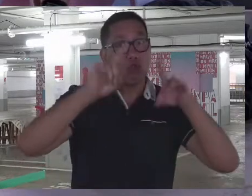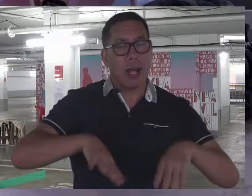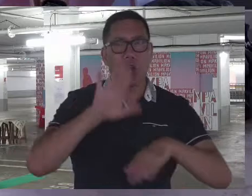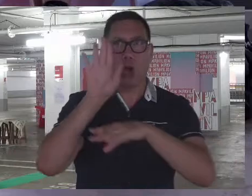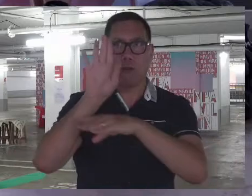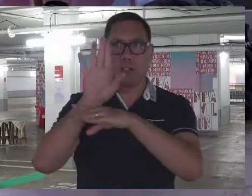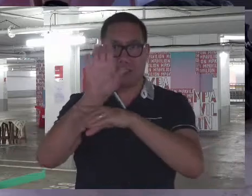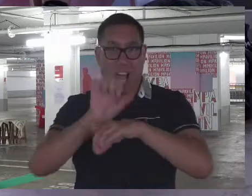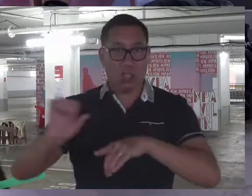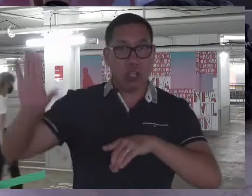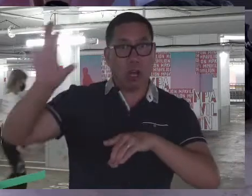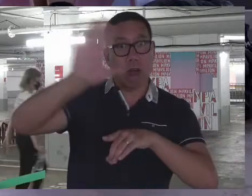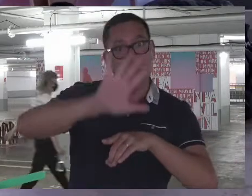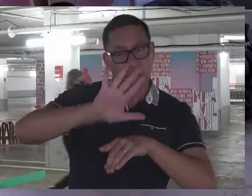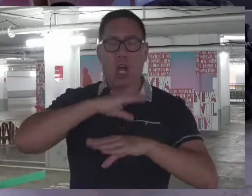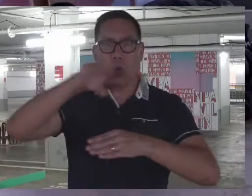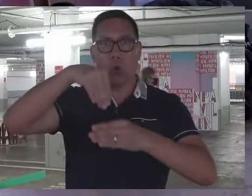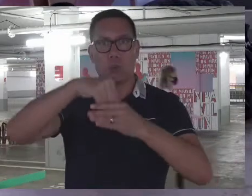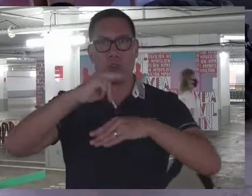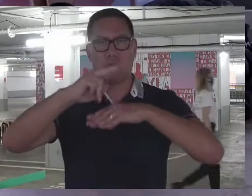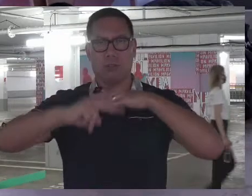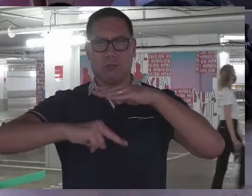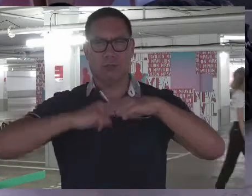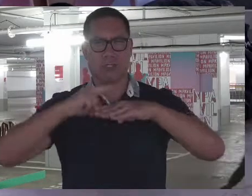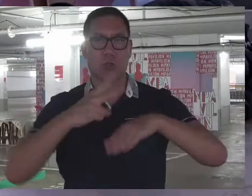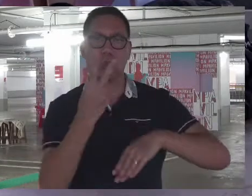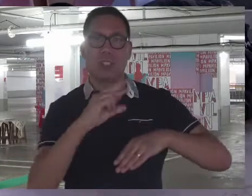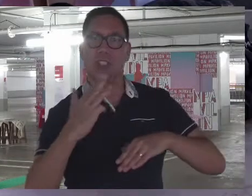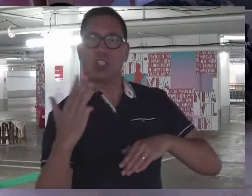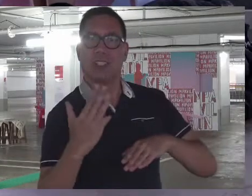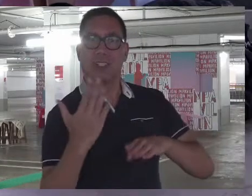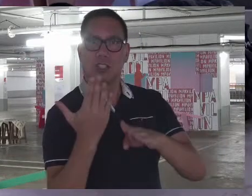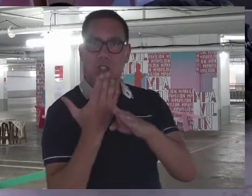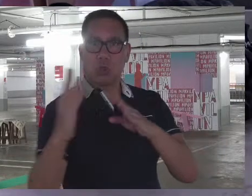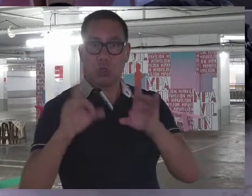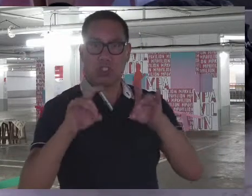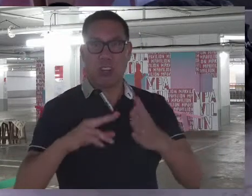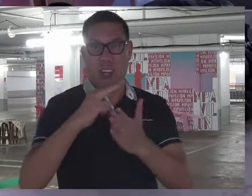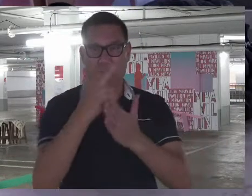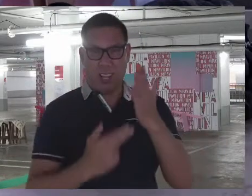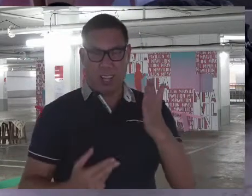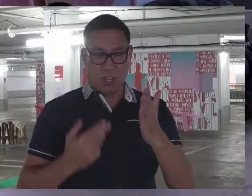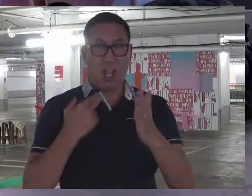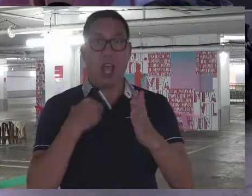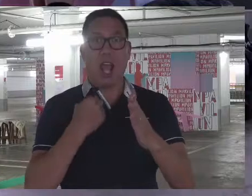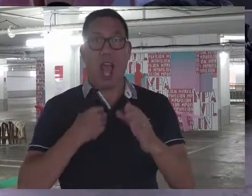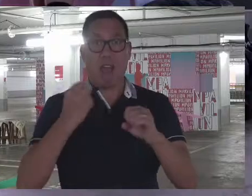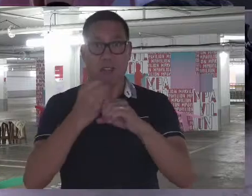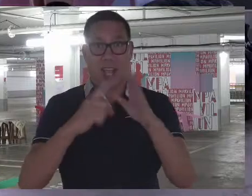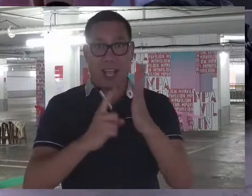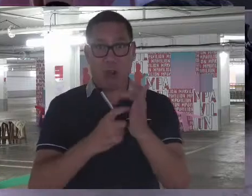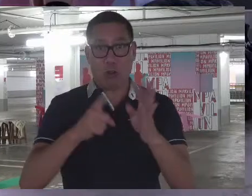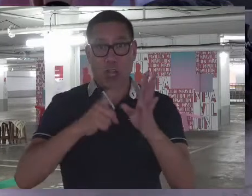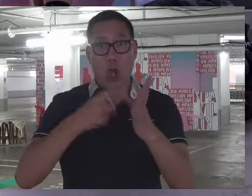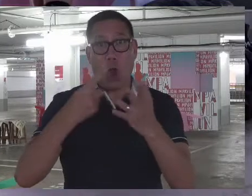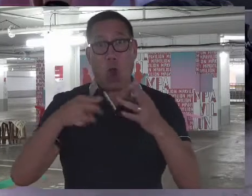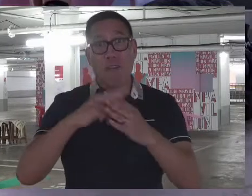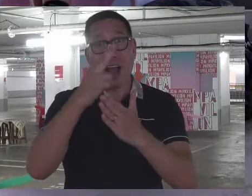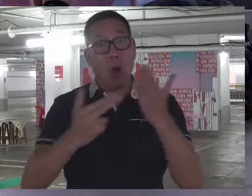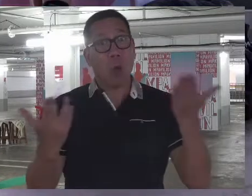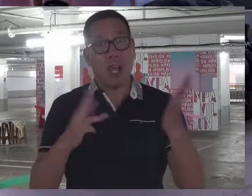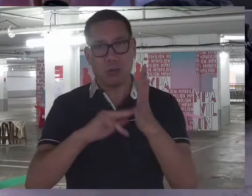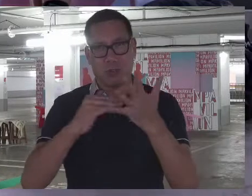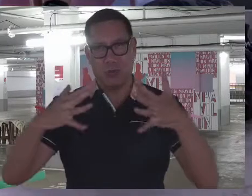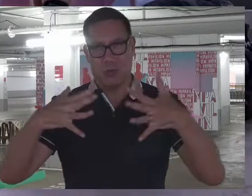exhibitions including the National 2019 New Australian Art at the Art Gallery of New South Wales.